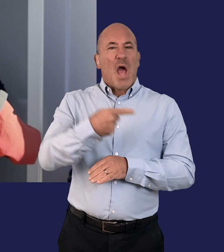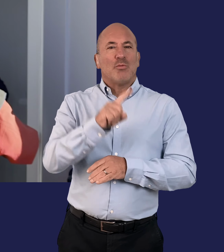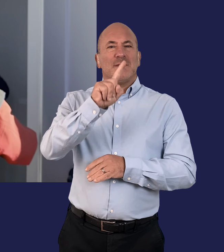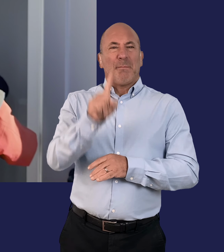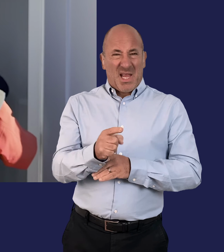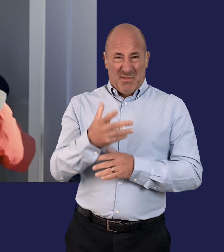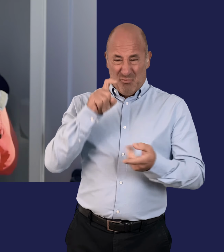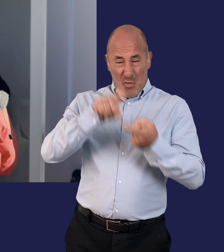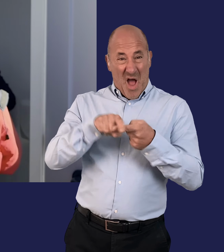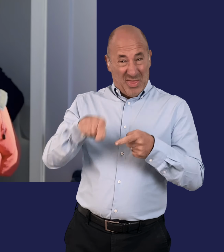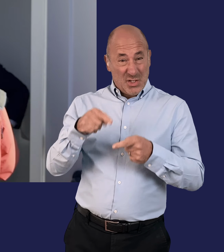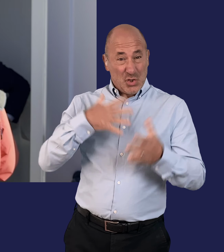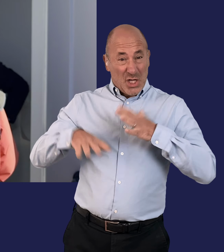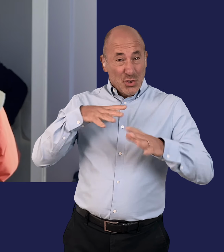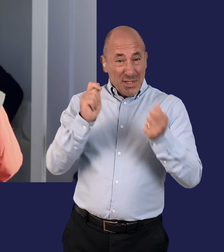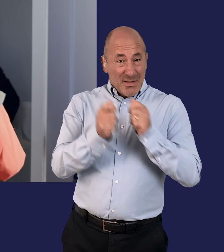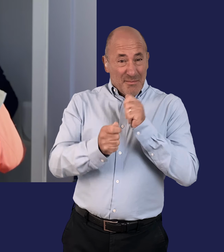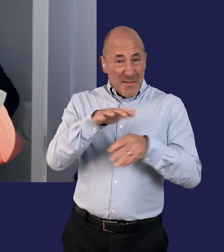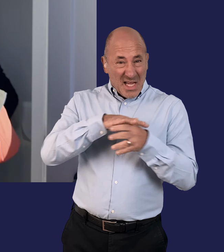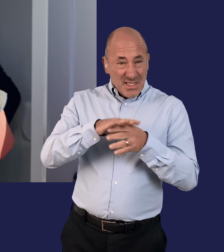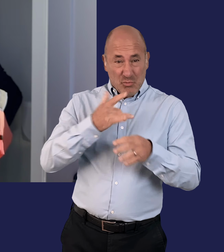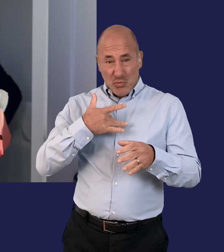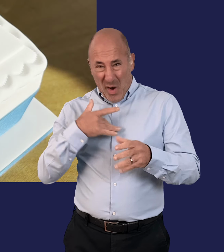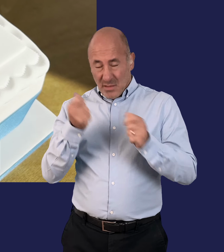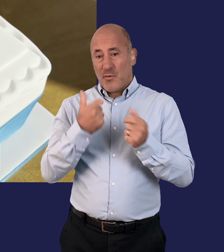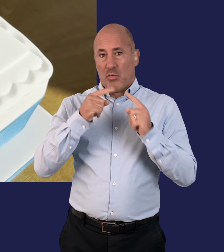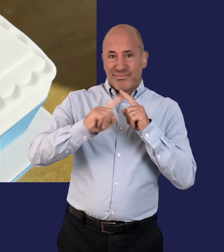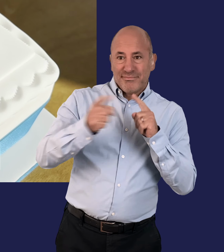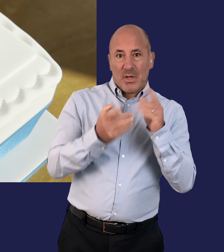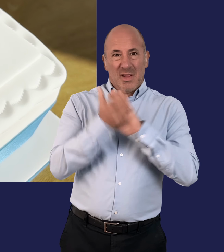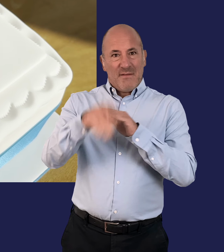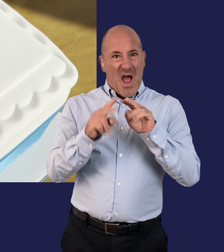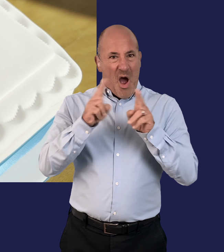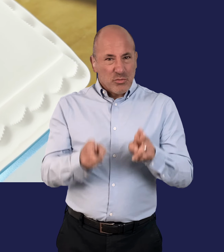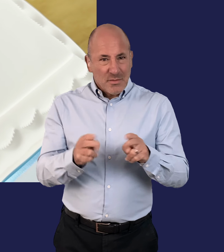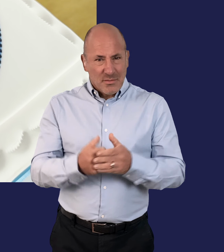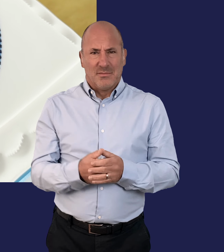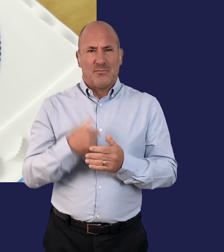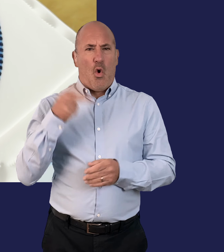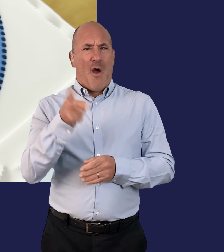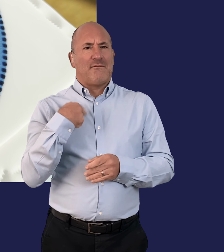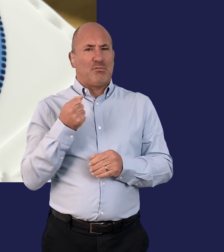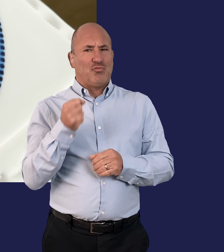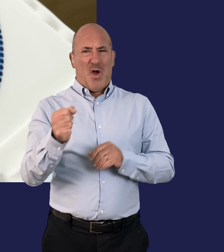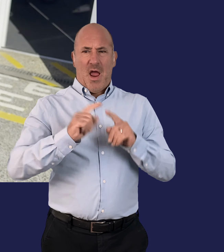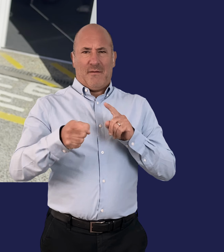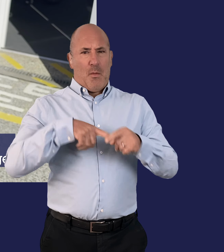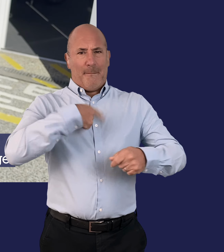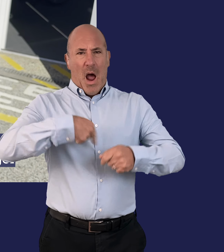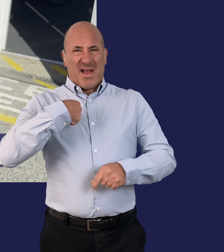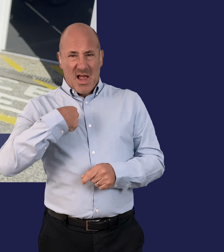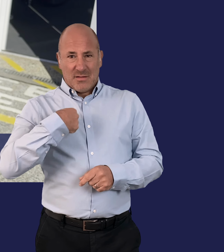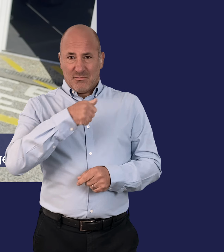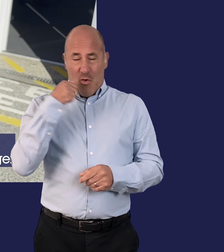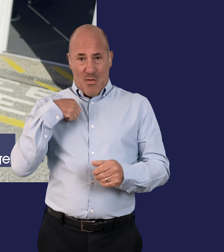people across the UK rely on changing places toilets to be able to make journeys and leave the house. I often travel on the train from Margate, and